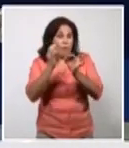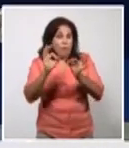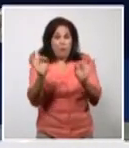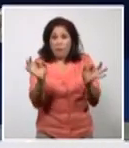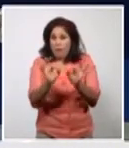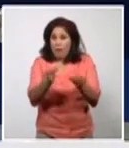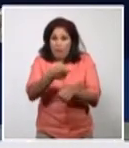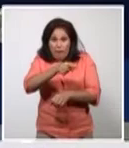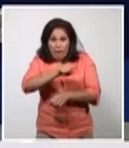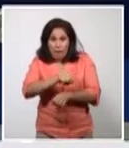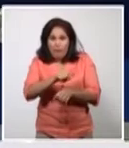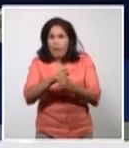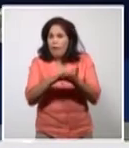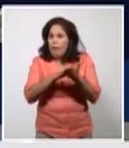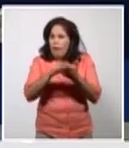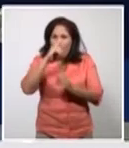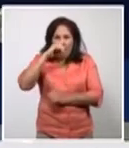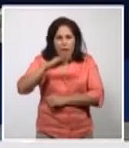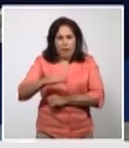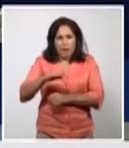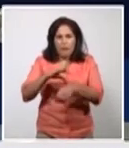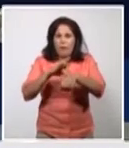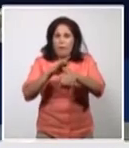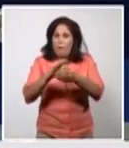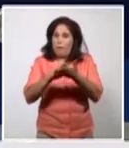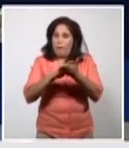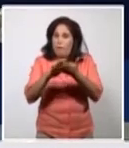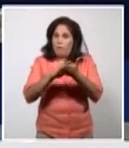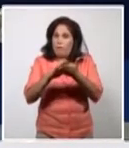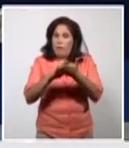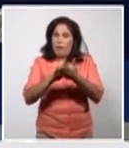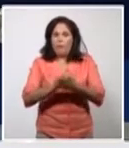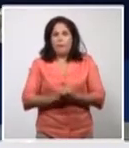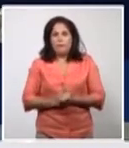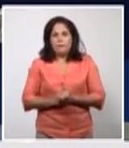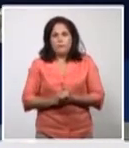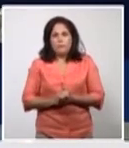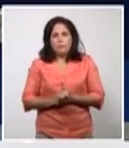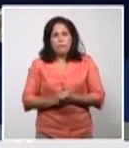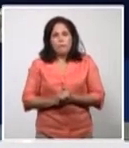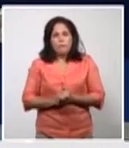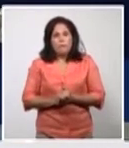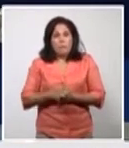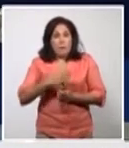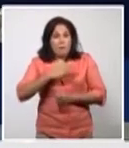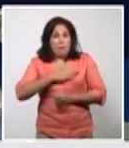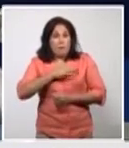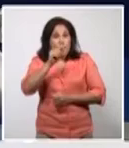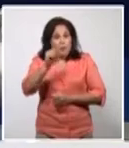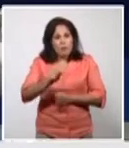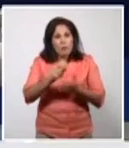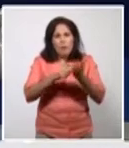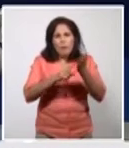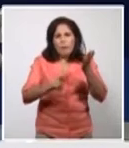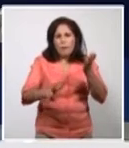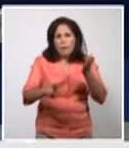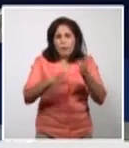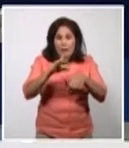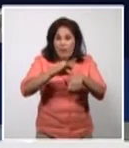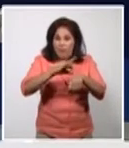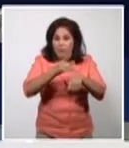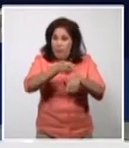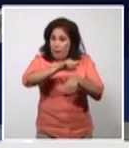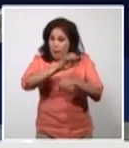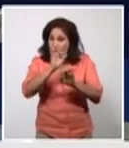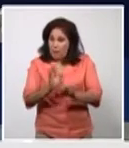have confirmation of any child in our country yesterday. And most of the cases belong to the